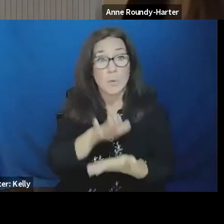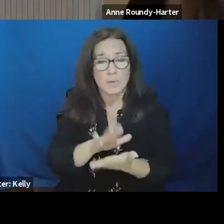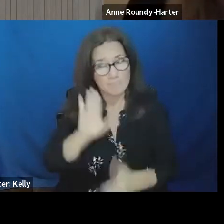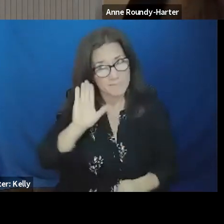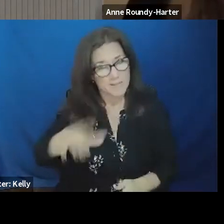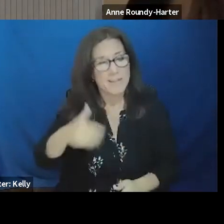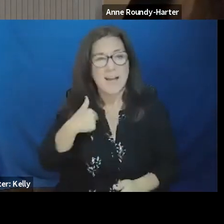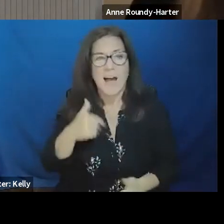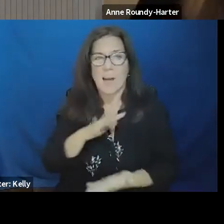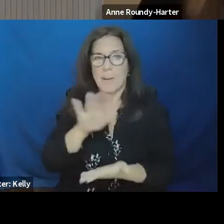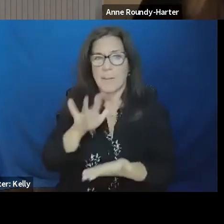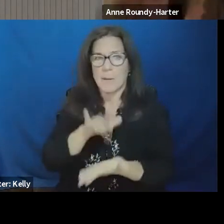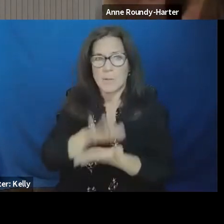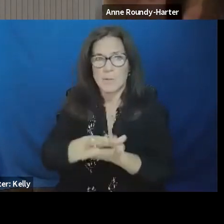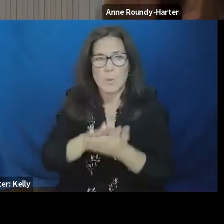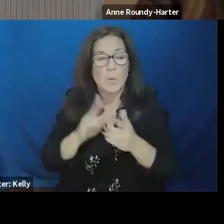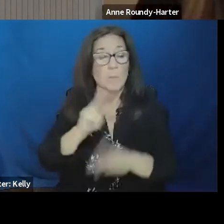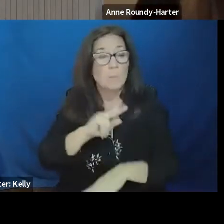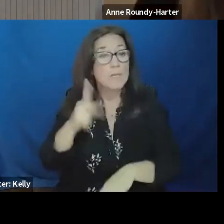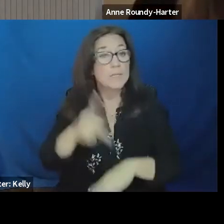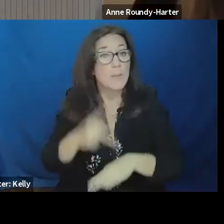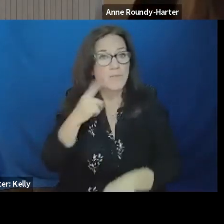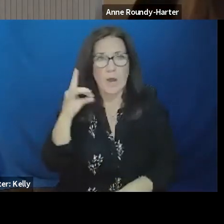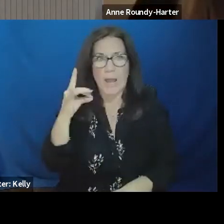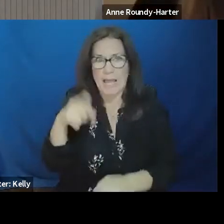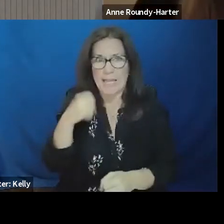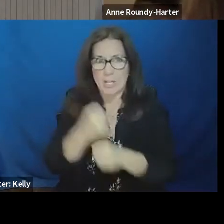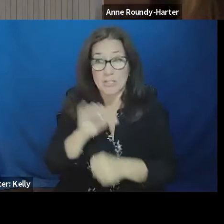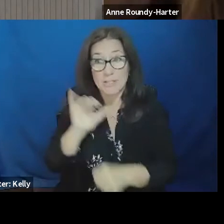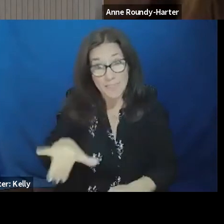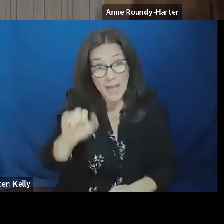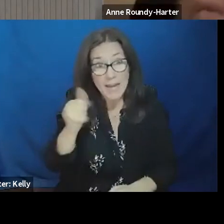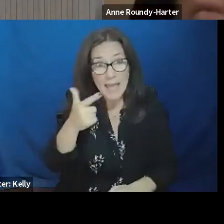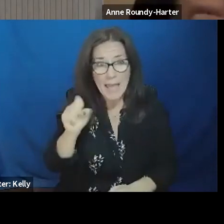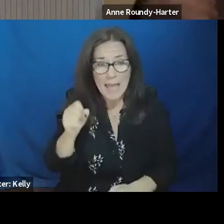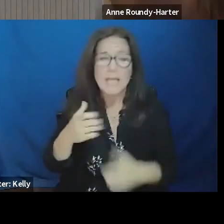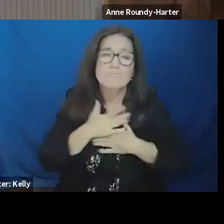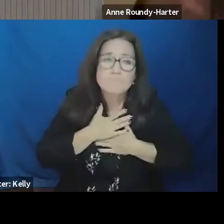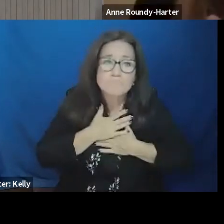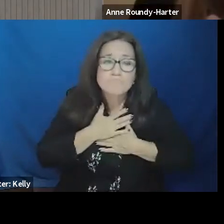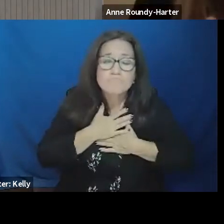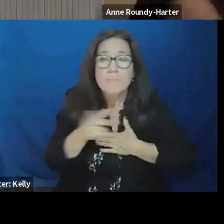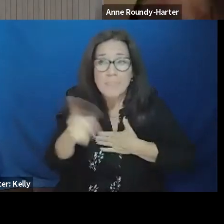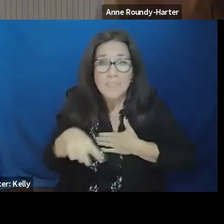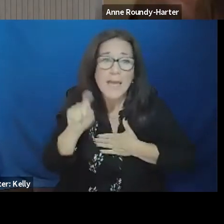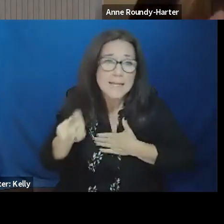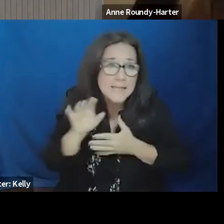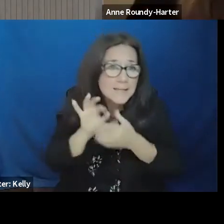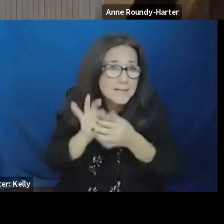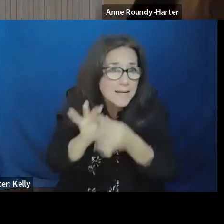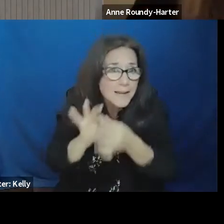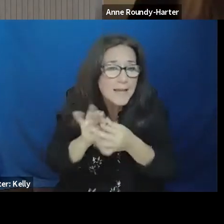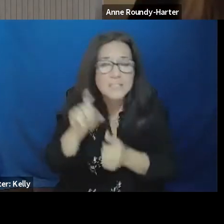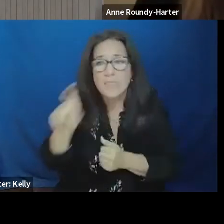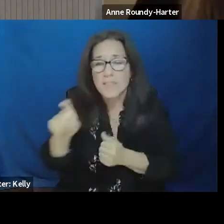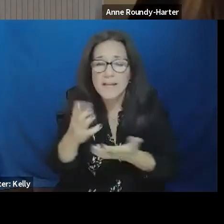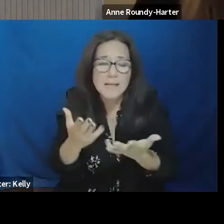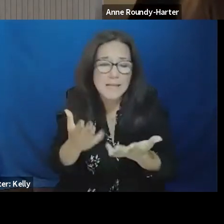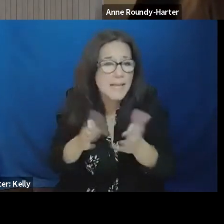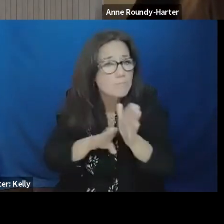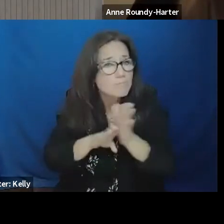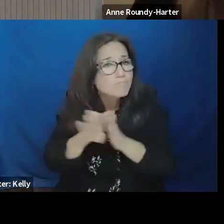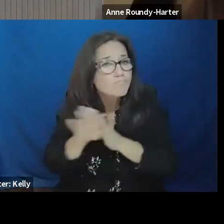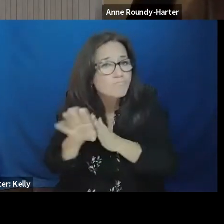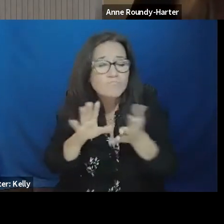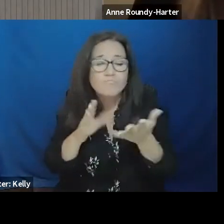principal for 8 years, and I know that age very well, and they need connection, they need relationship building, and this summer more than